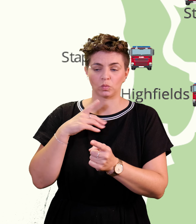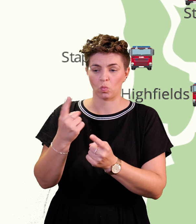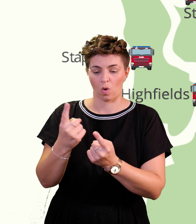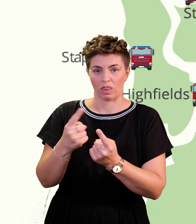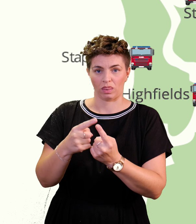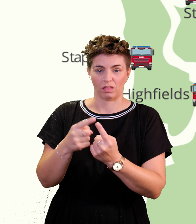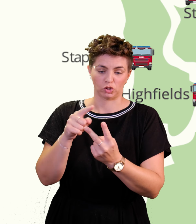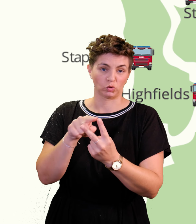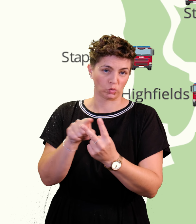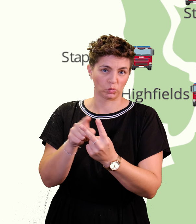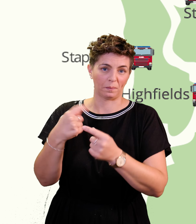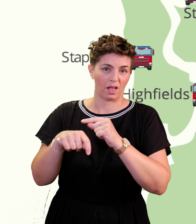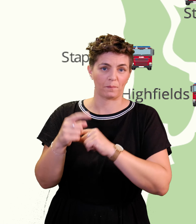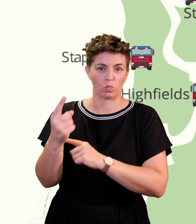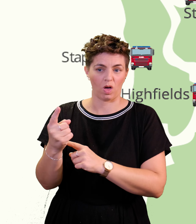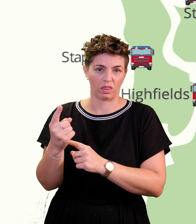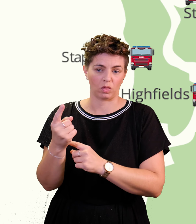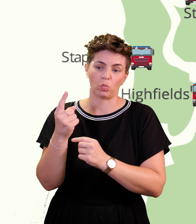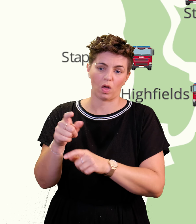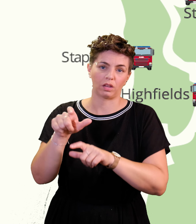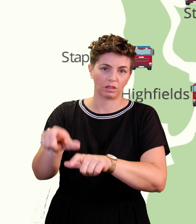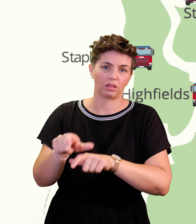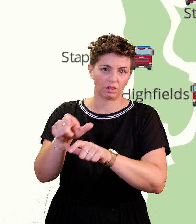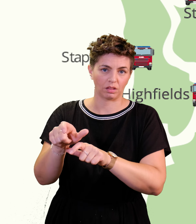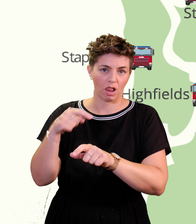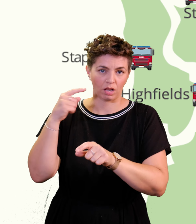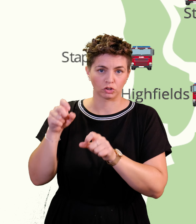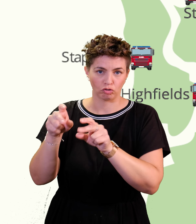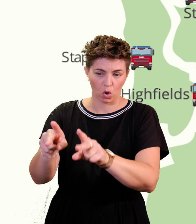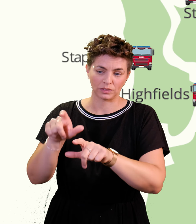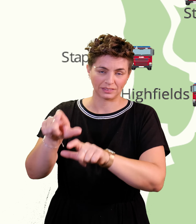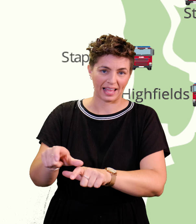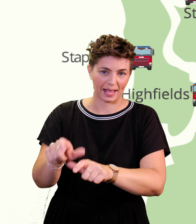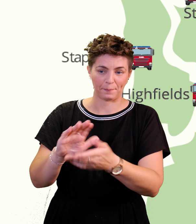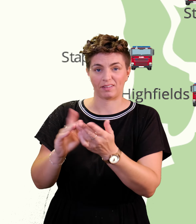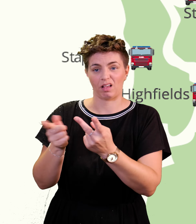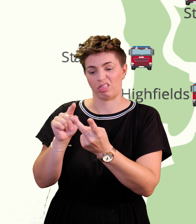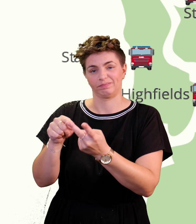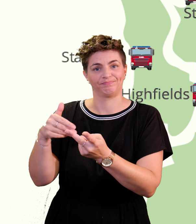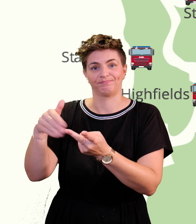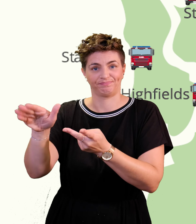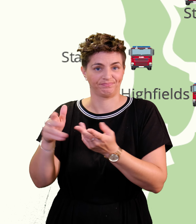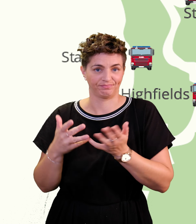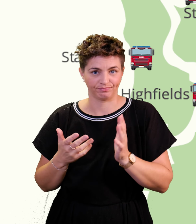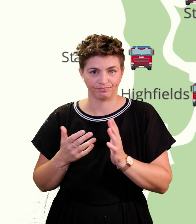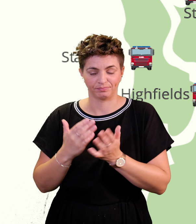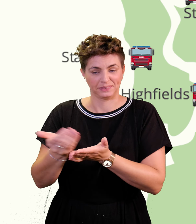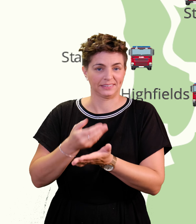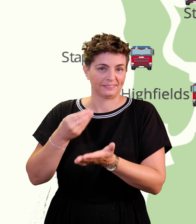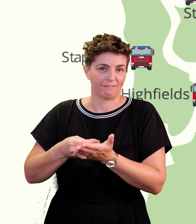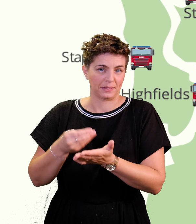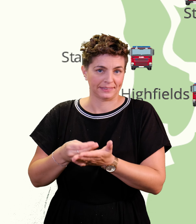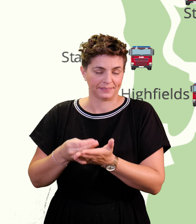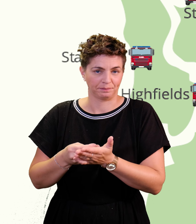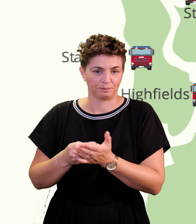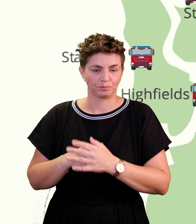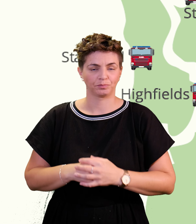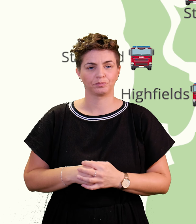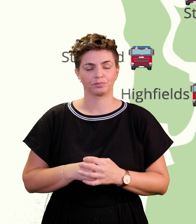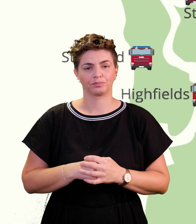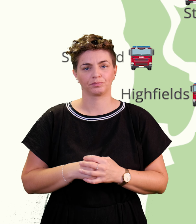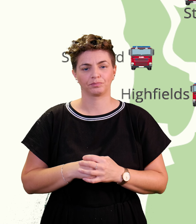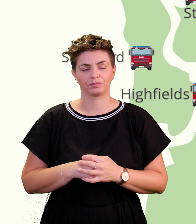time fire engines completely, leaving one whole time fire engine there all the time with an immediate response, but clearly removing